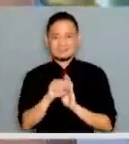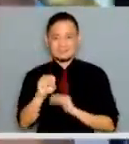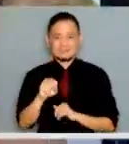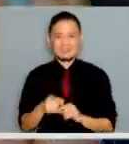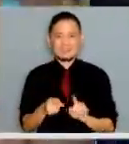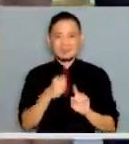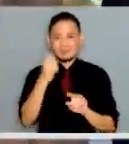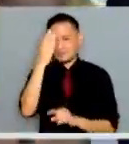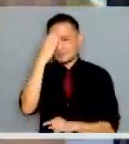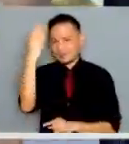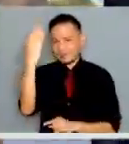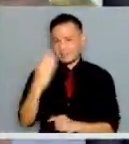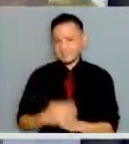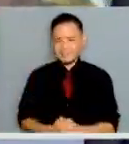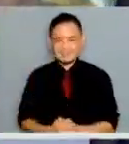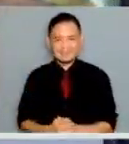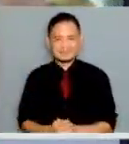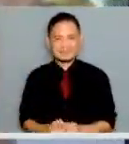everyone in Bulacan.